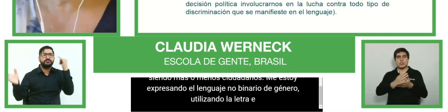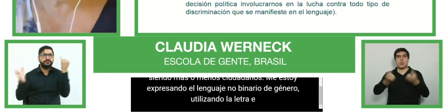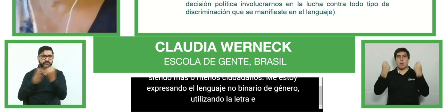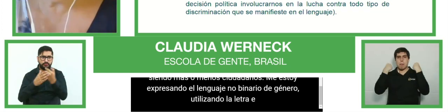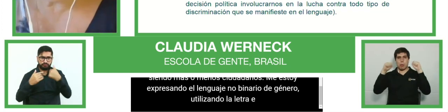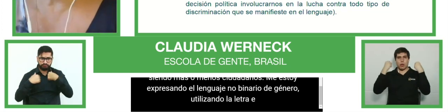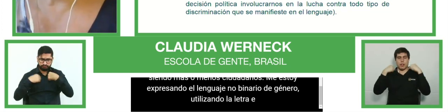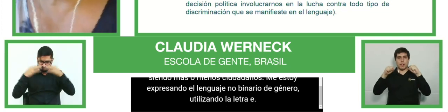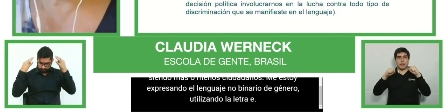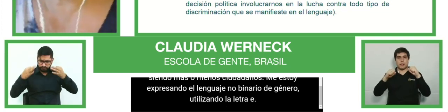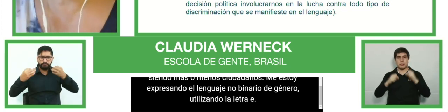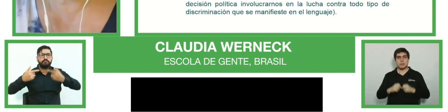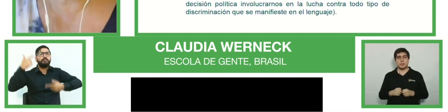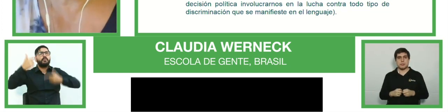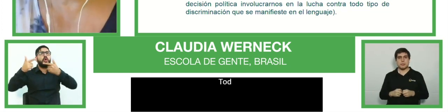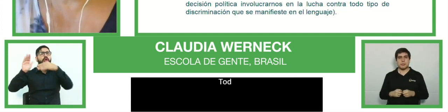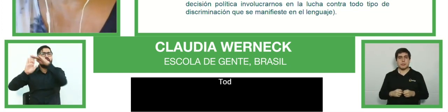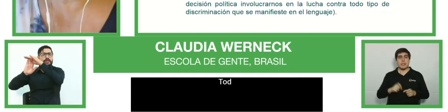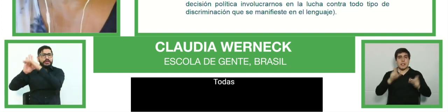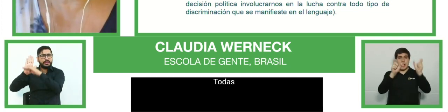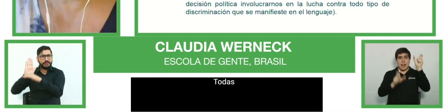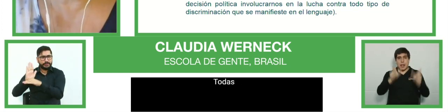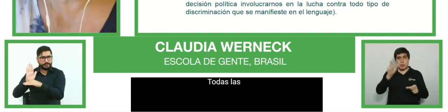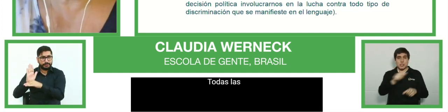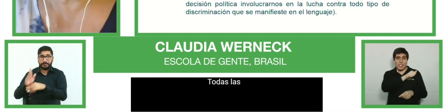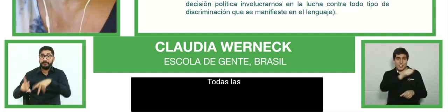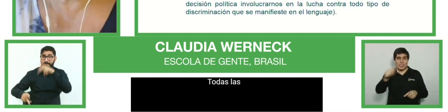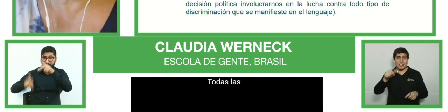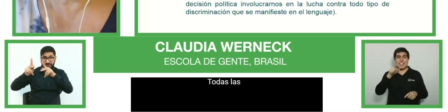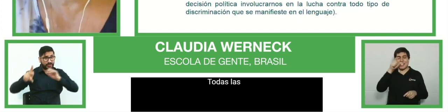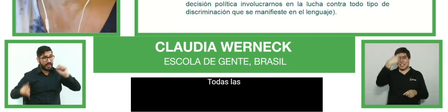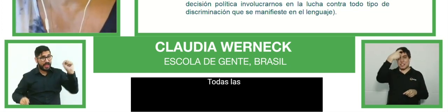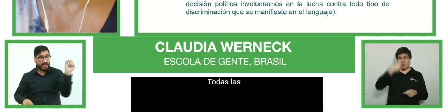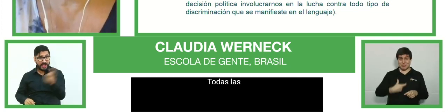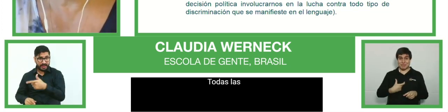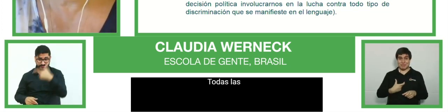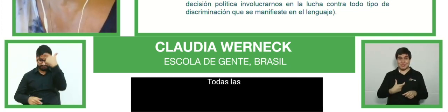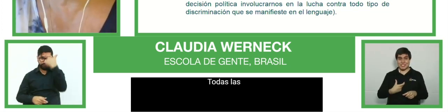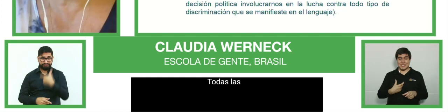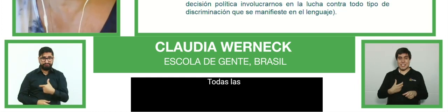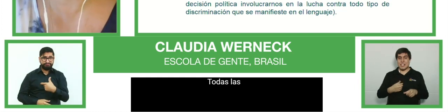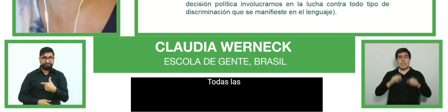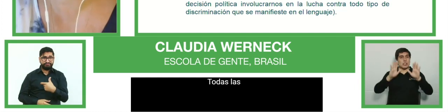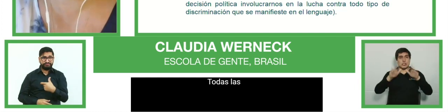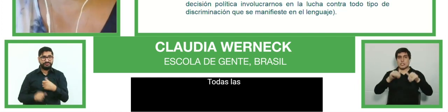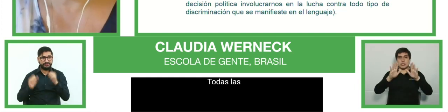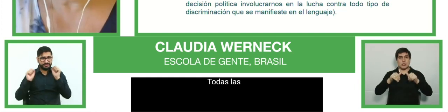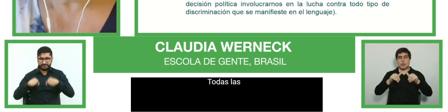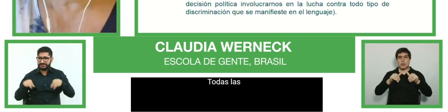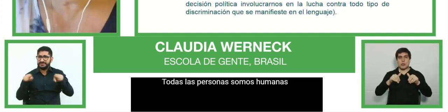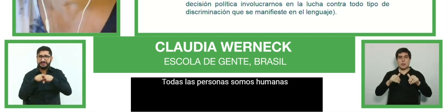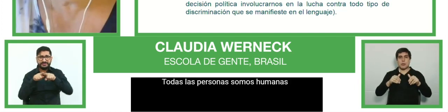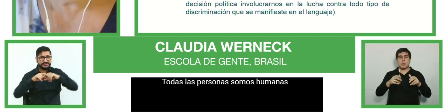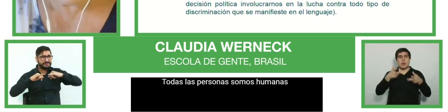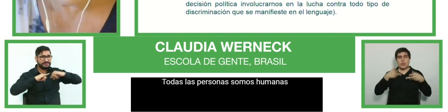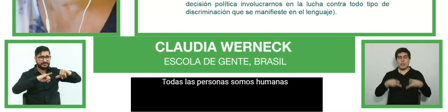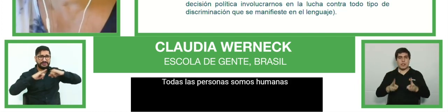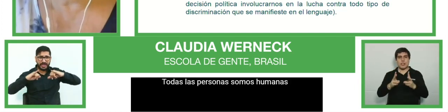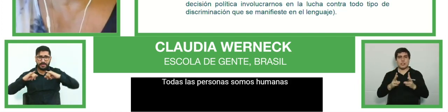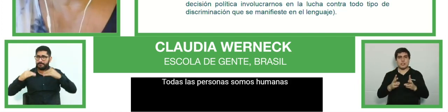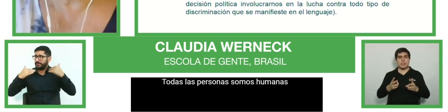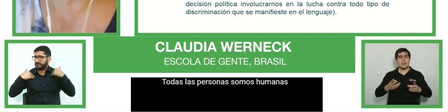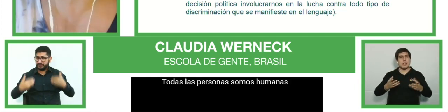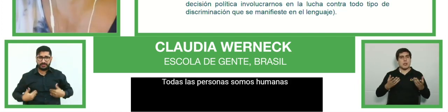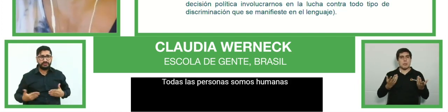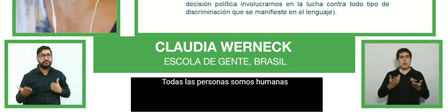are human, and then everybody has the same human value. But where does the